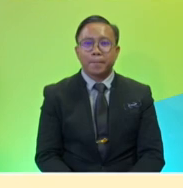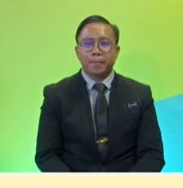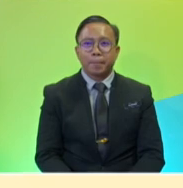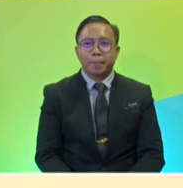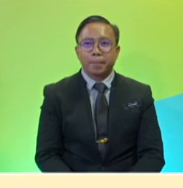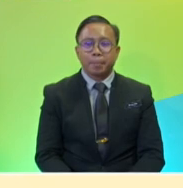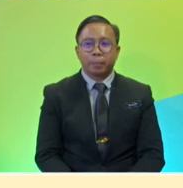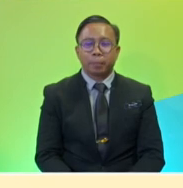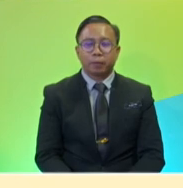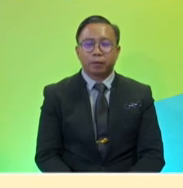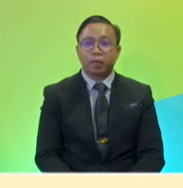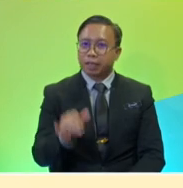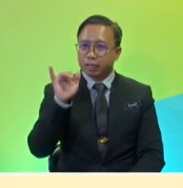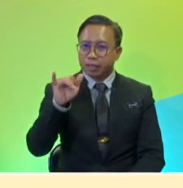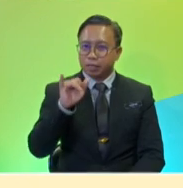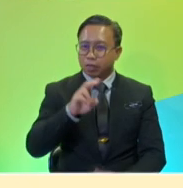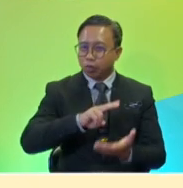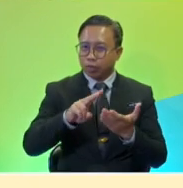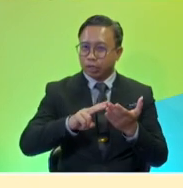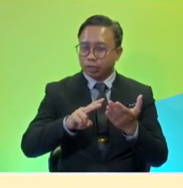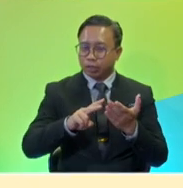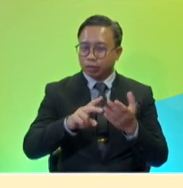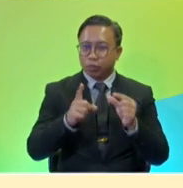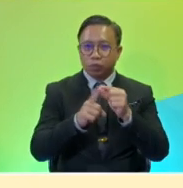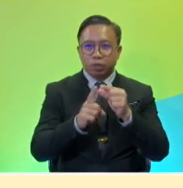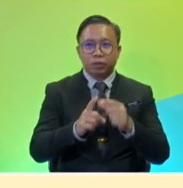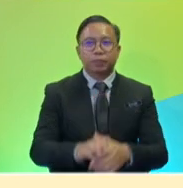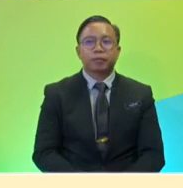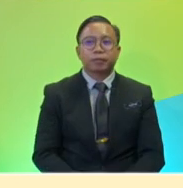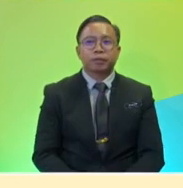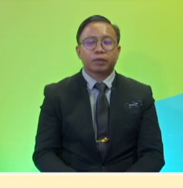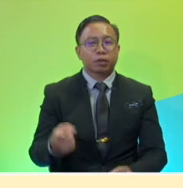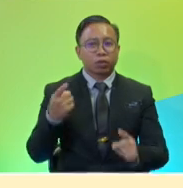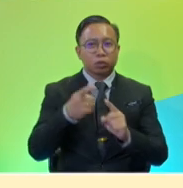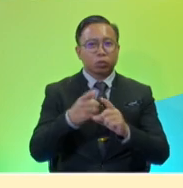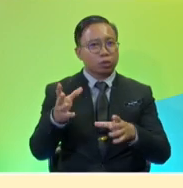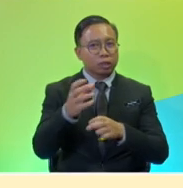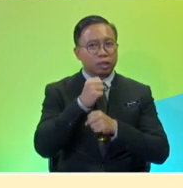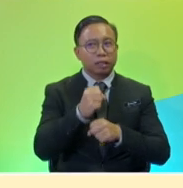Rearrange. Yes, teacher. Okay, can you read first the words? To take. Yes.